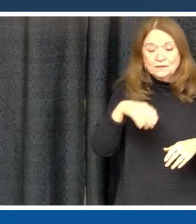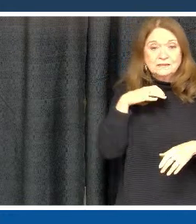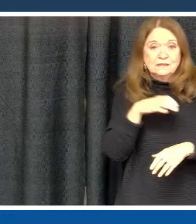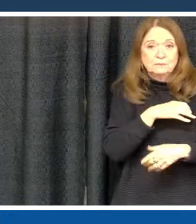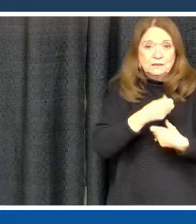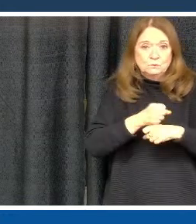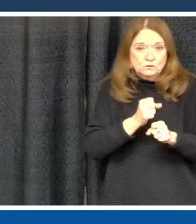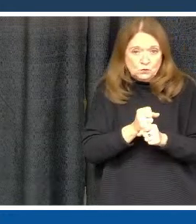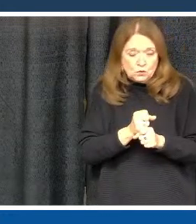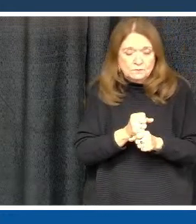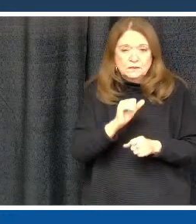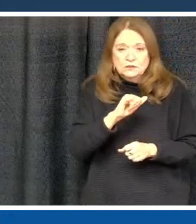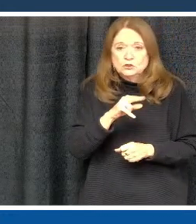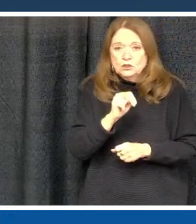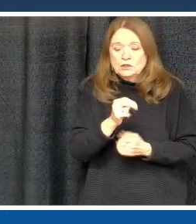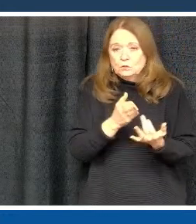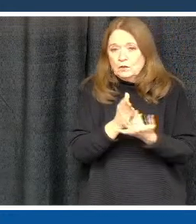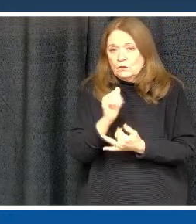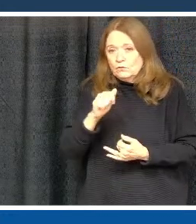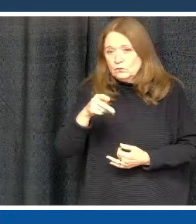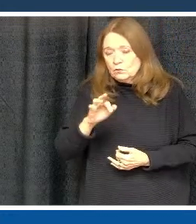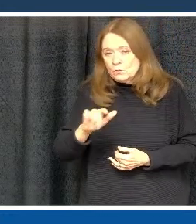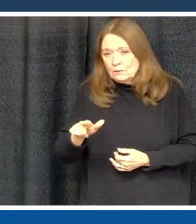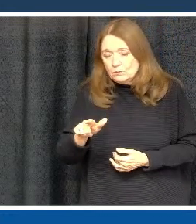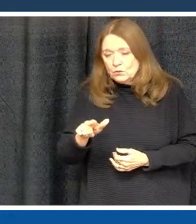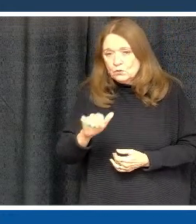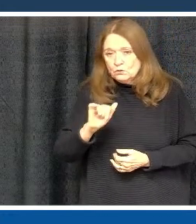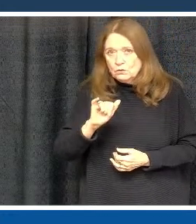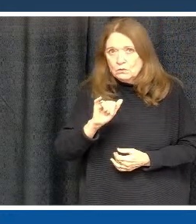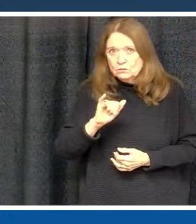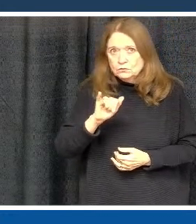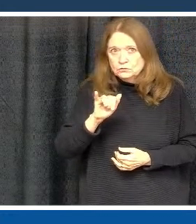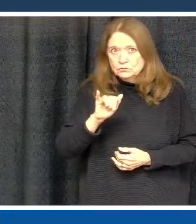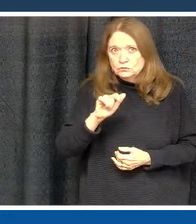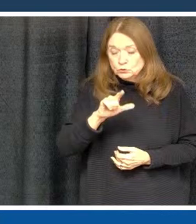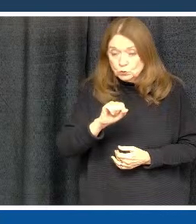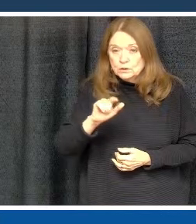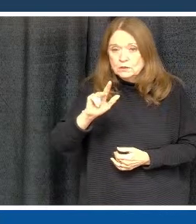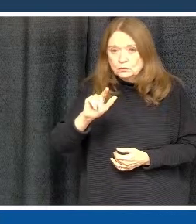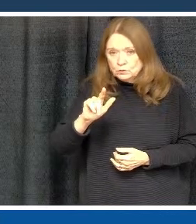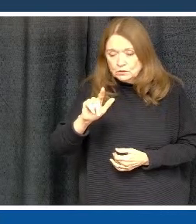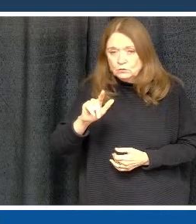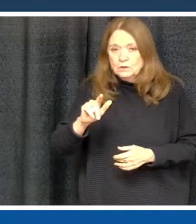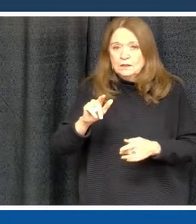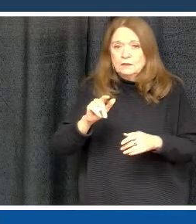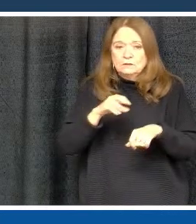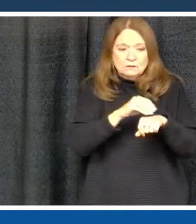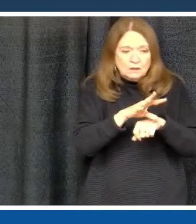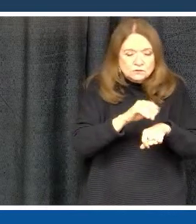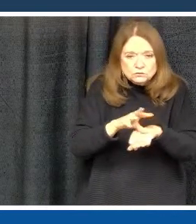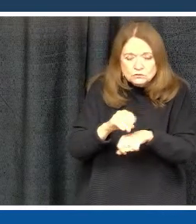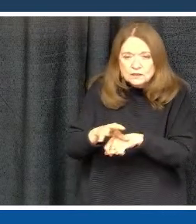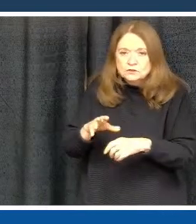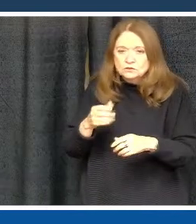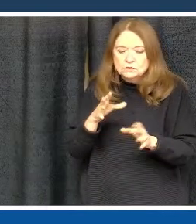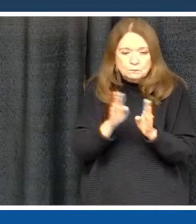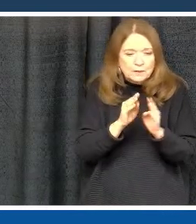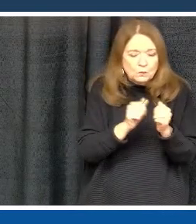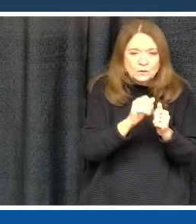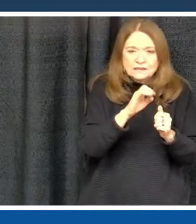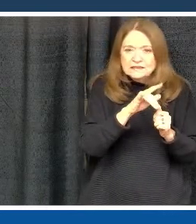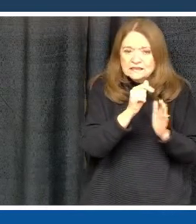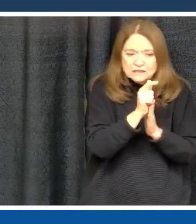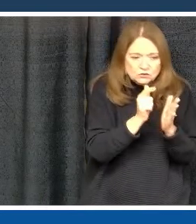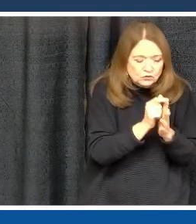formed. January through April of 2023 were consultations. We met with the city attorney and